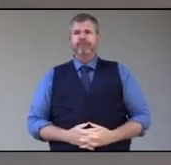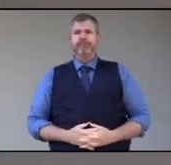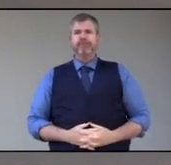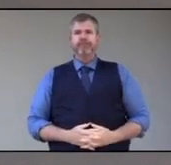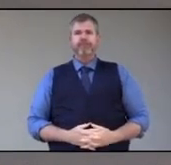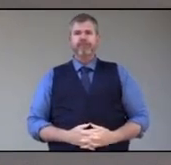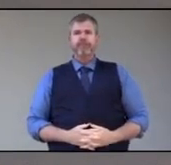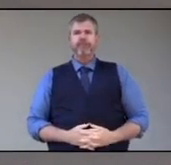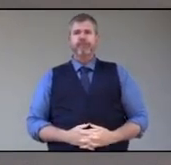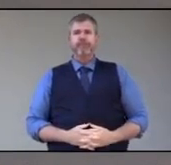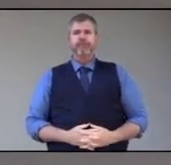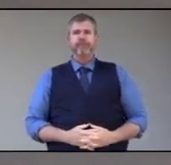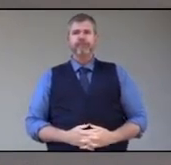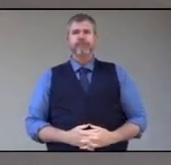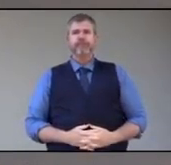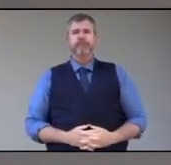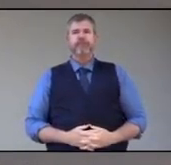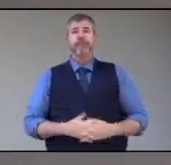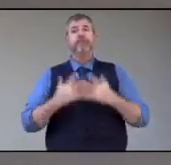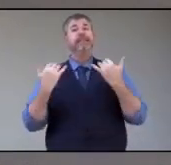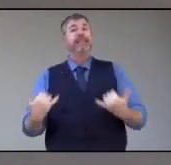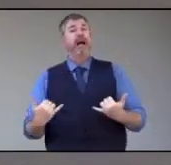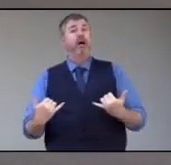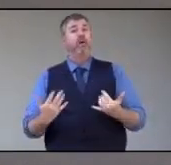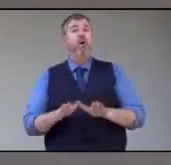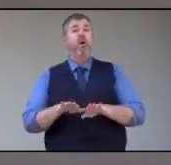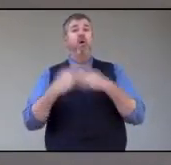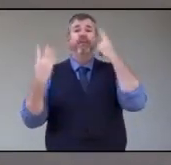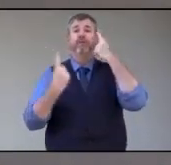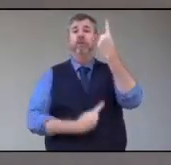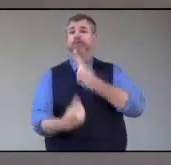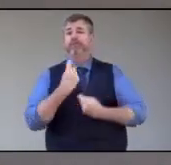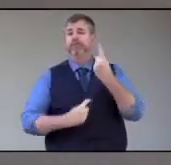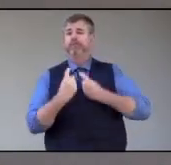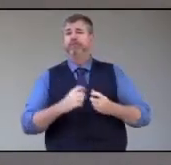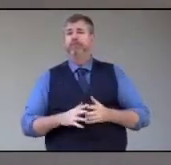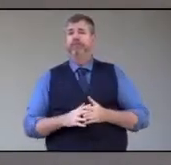We'll now open up for questions in English. We'll start with NBC.